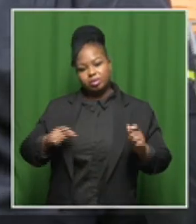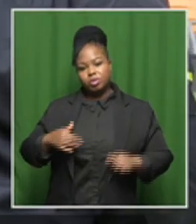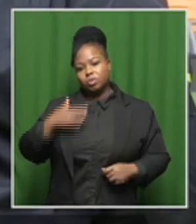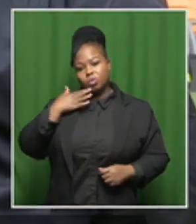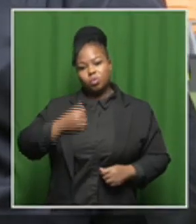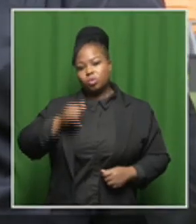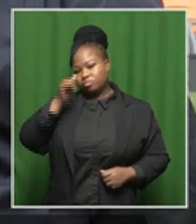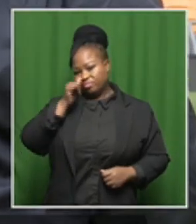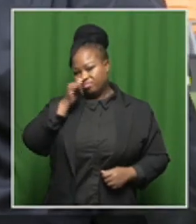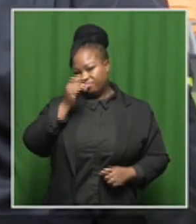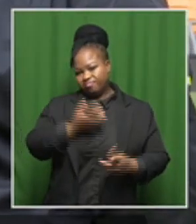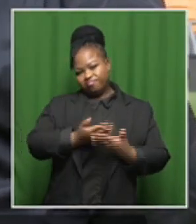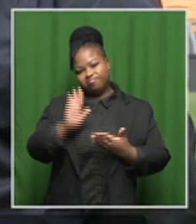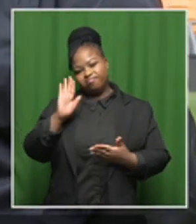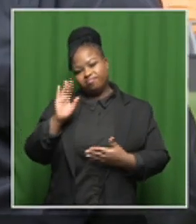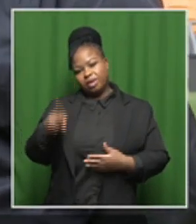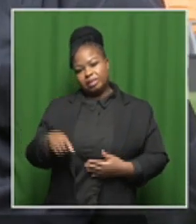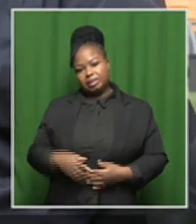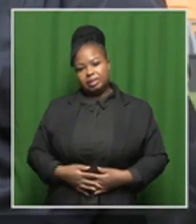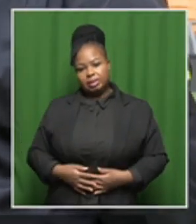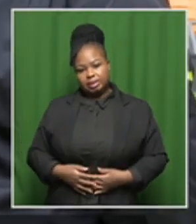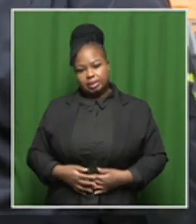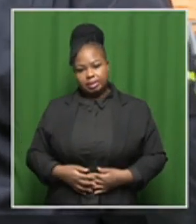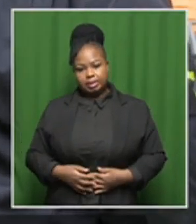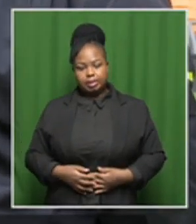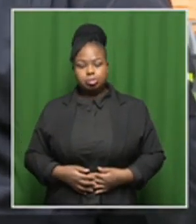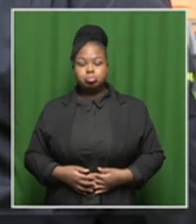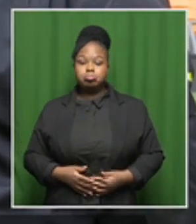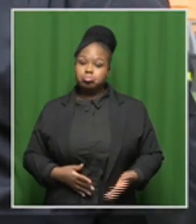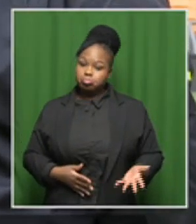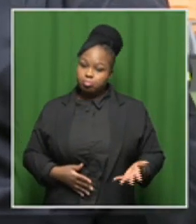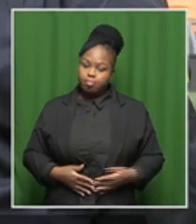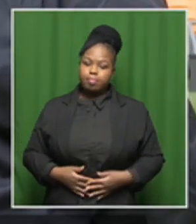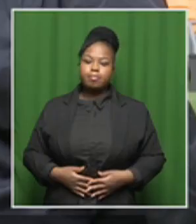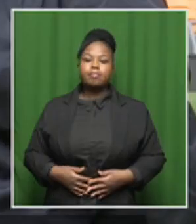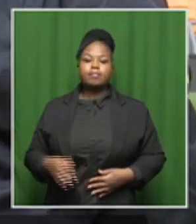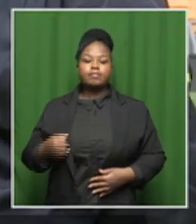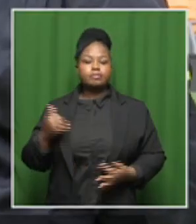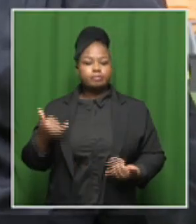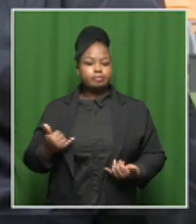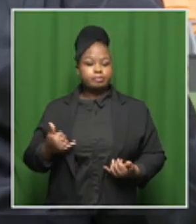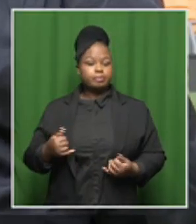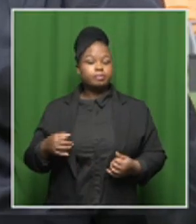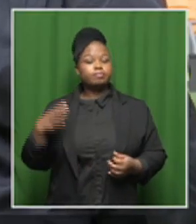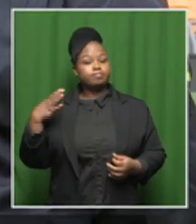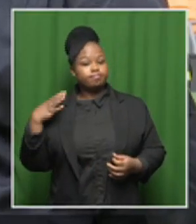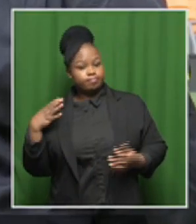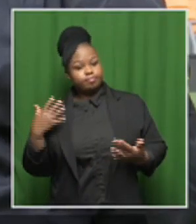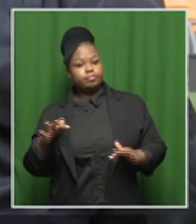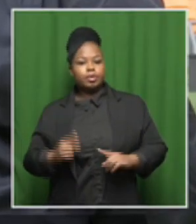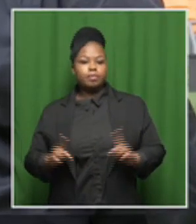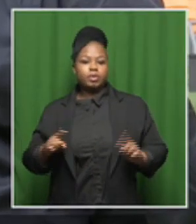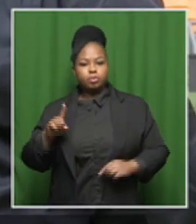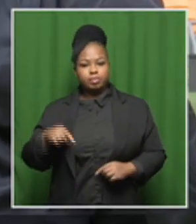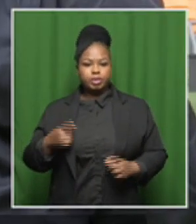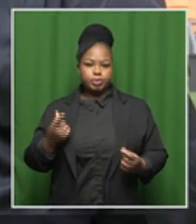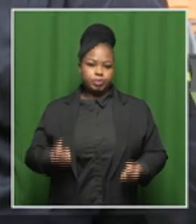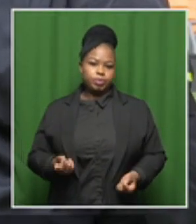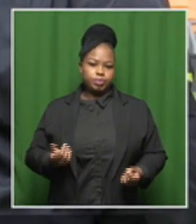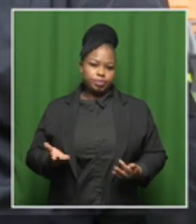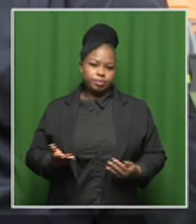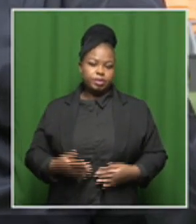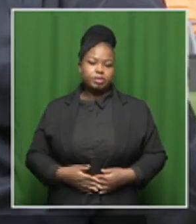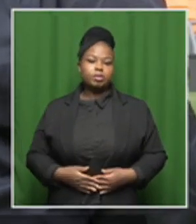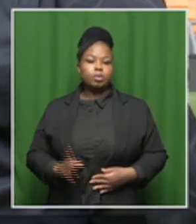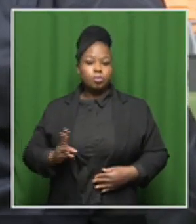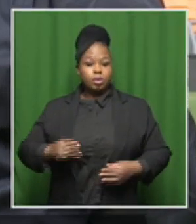out of the precinct, further away from the stadium. So a huge logistical exercise, but we need to do that, and we're going